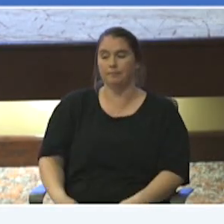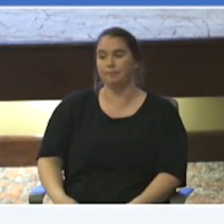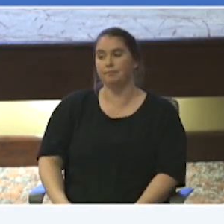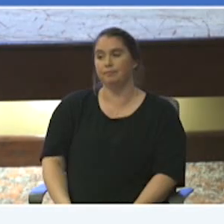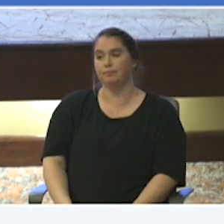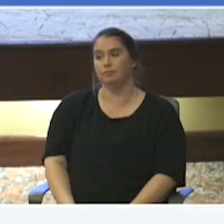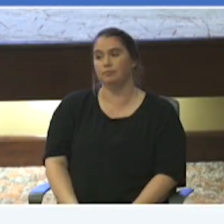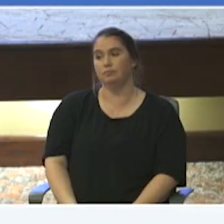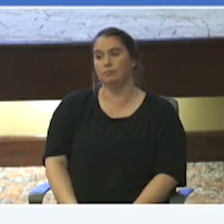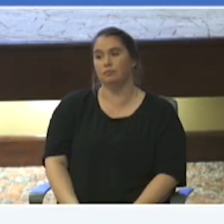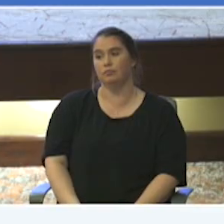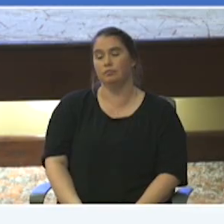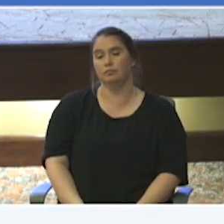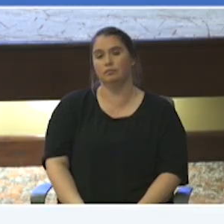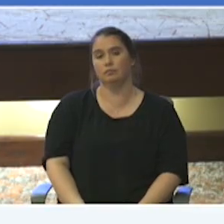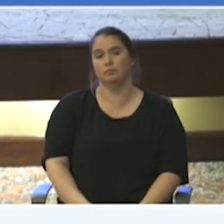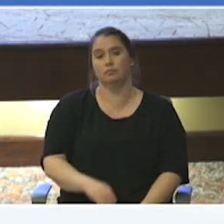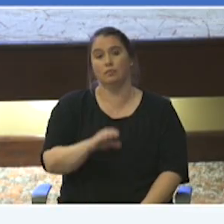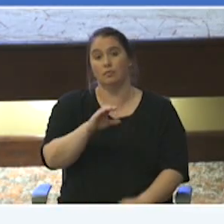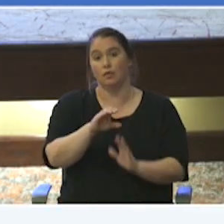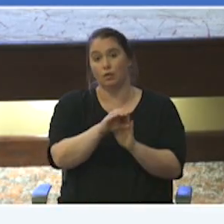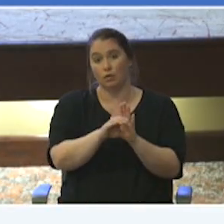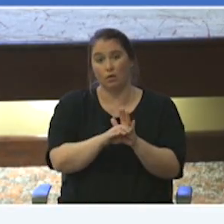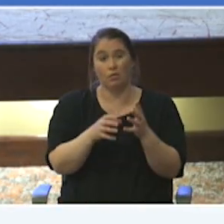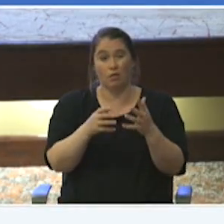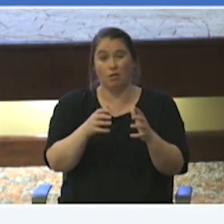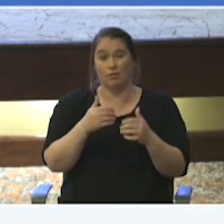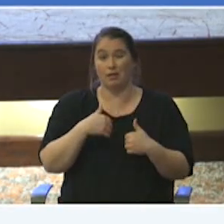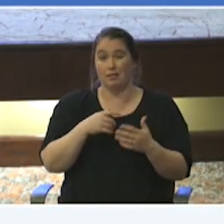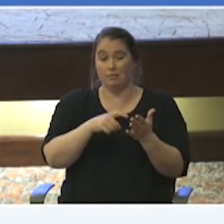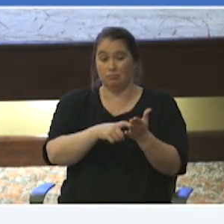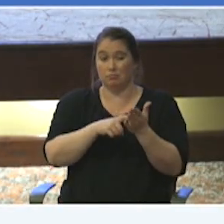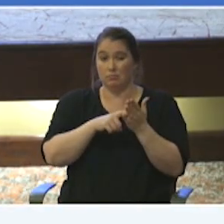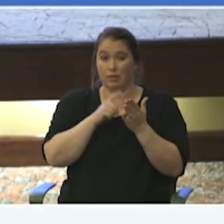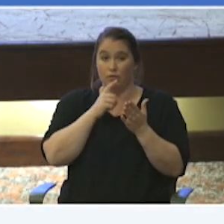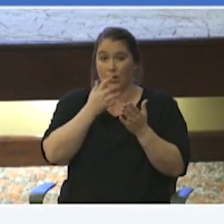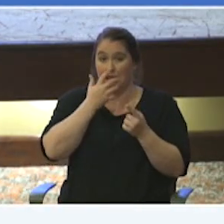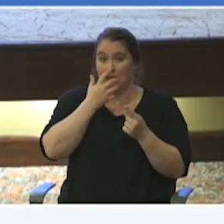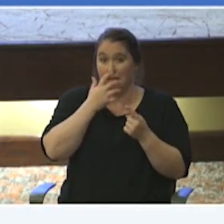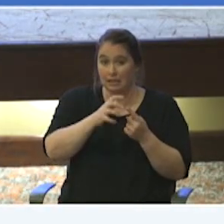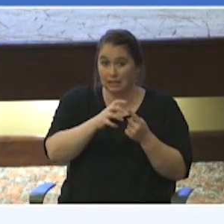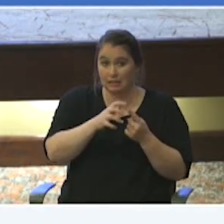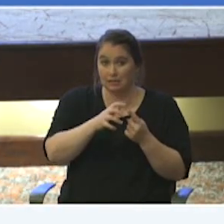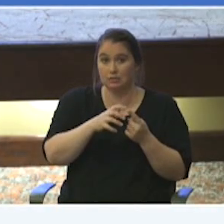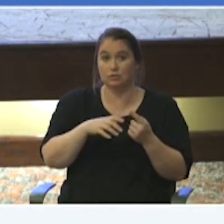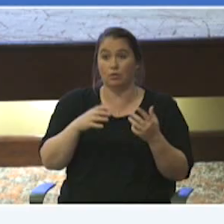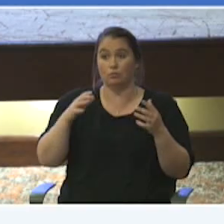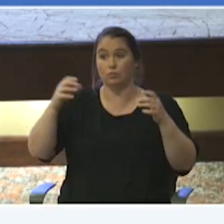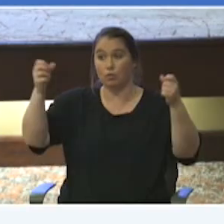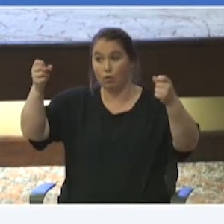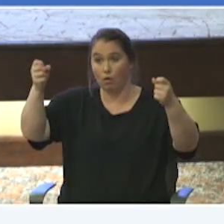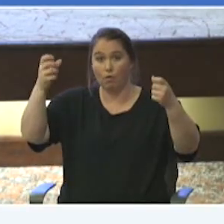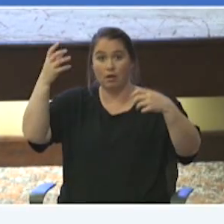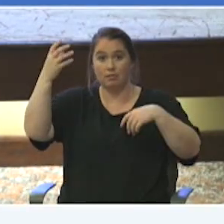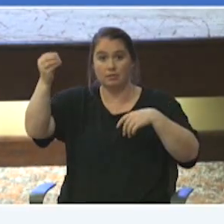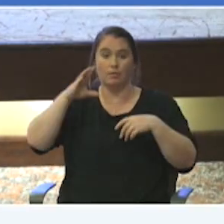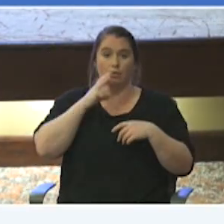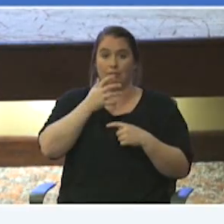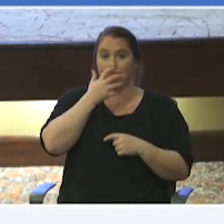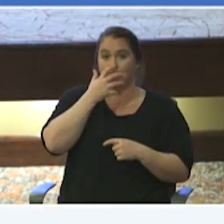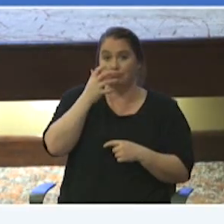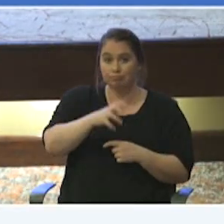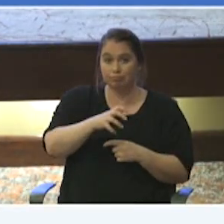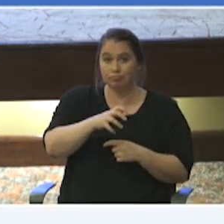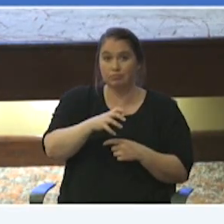Cooling facilities, the code already has a requirement for heating, so when it's cold outside, you do